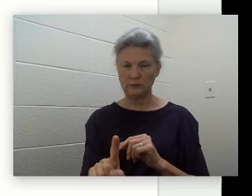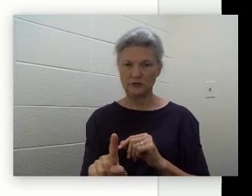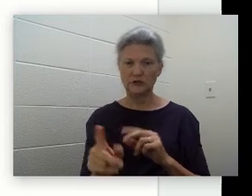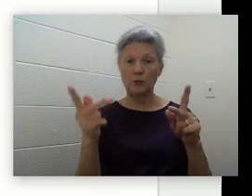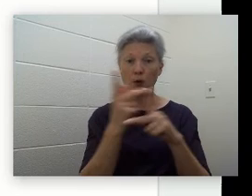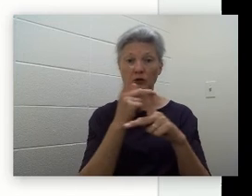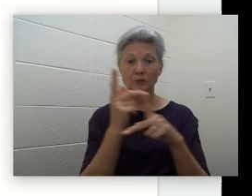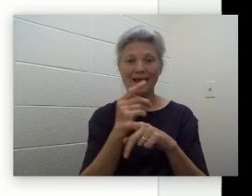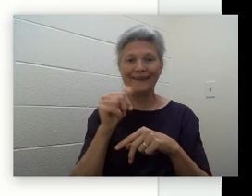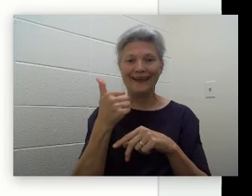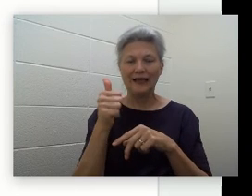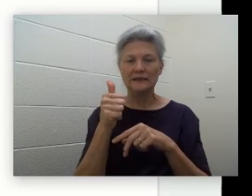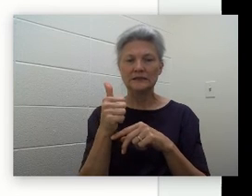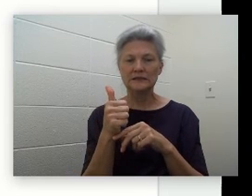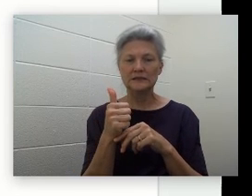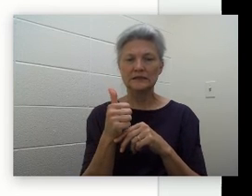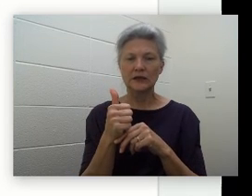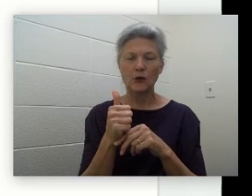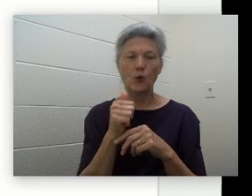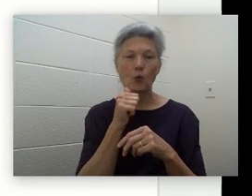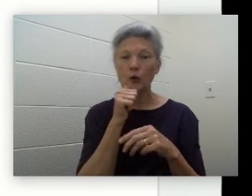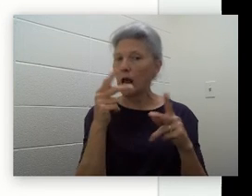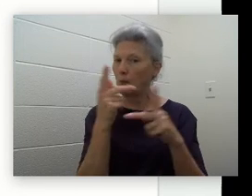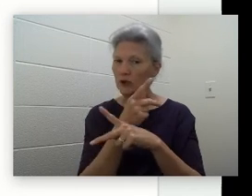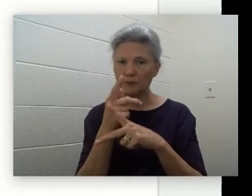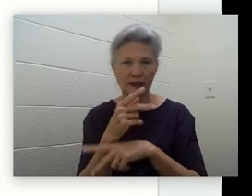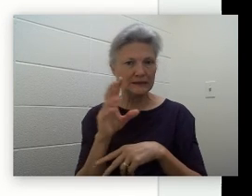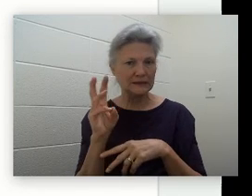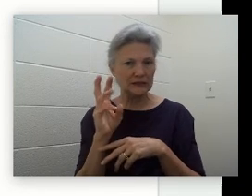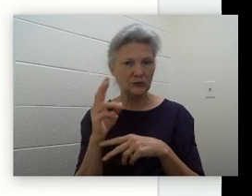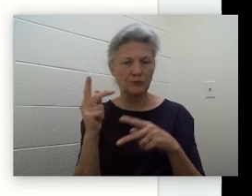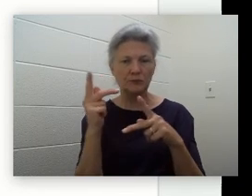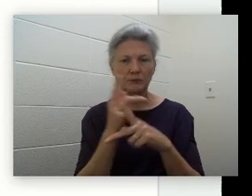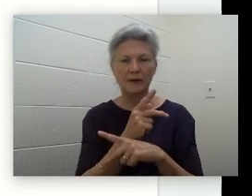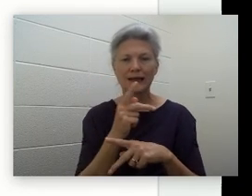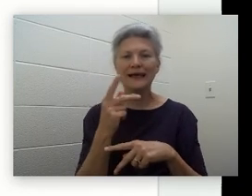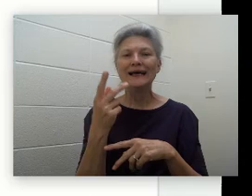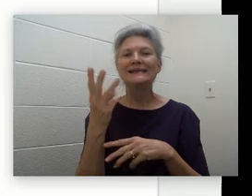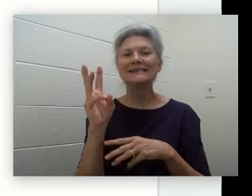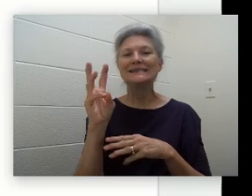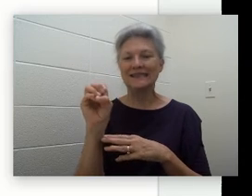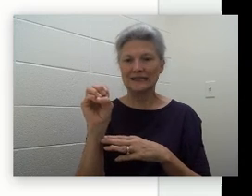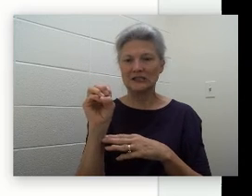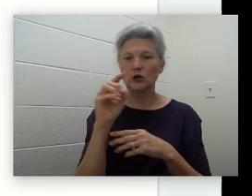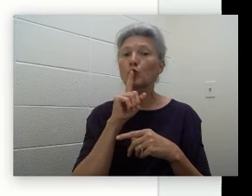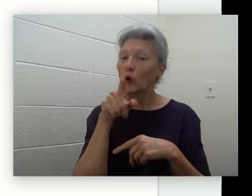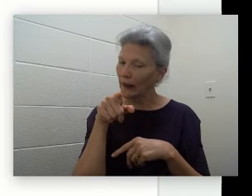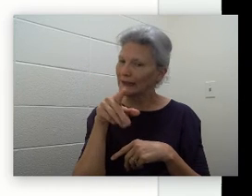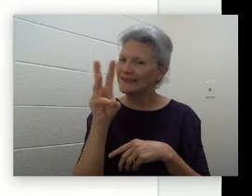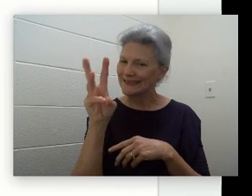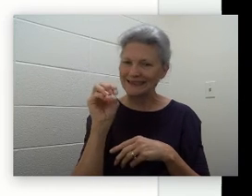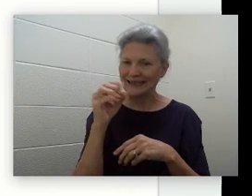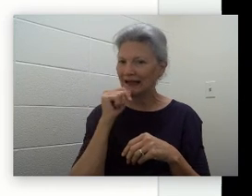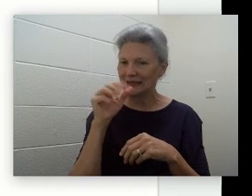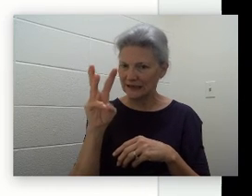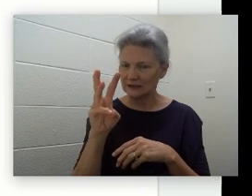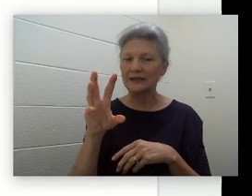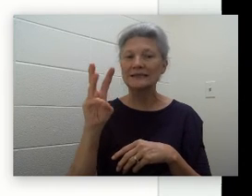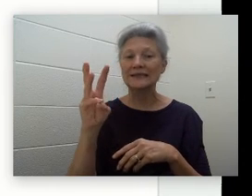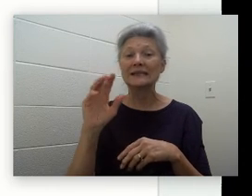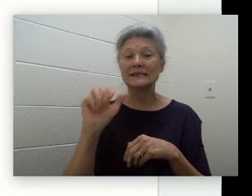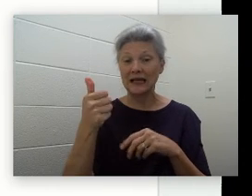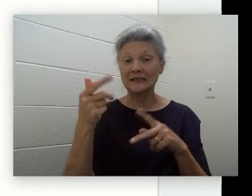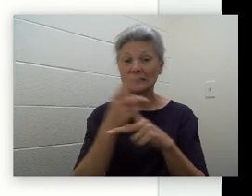tens column. Friends, we're not multiplying by 6, we're actually multiplying by 60. So that's 6 tens